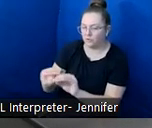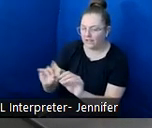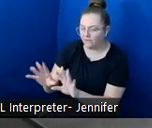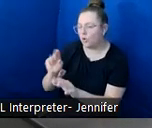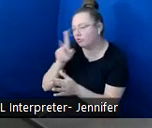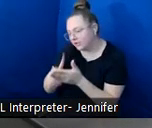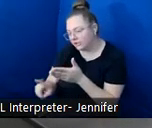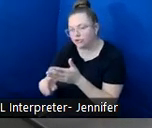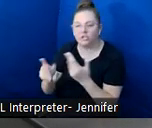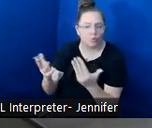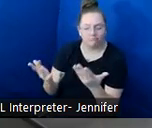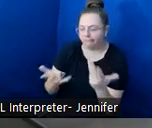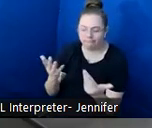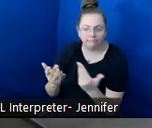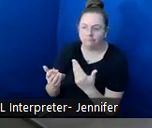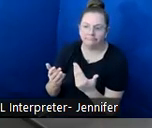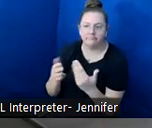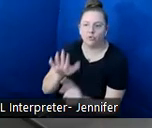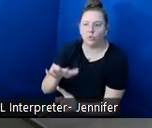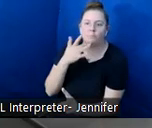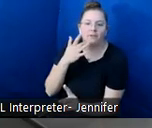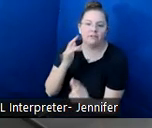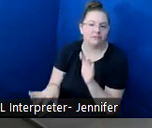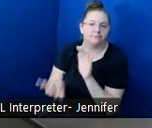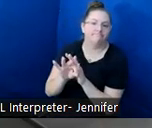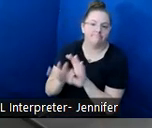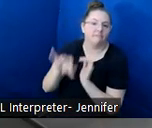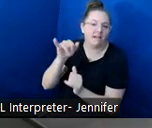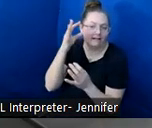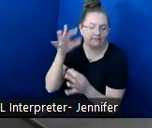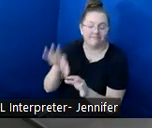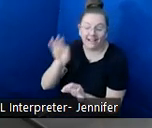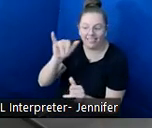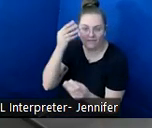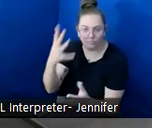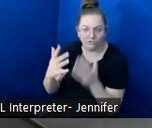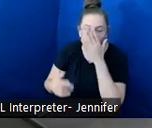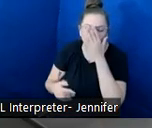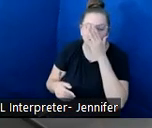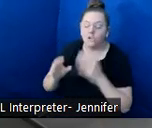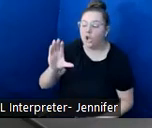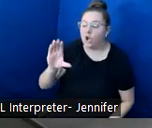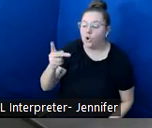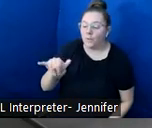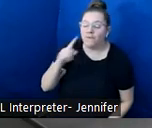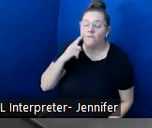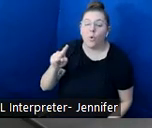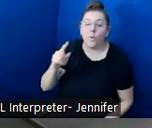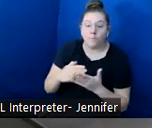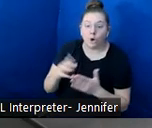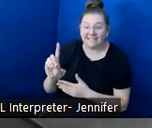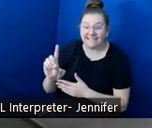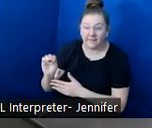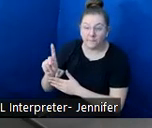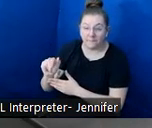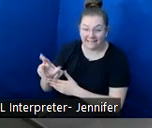whatever, however you prefer to make your choices, is that copays on Medicare Part D